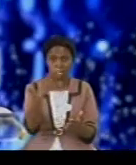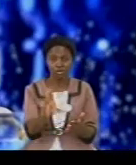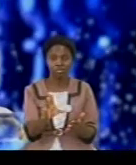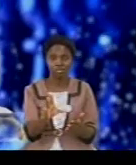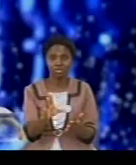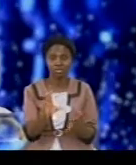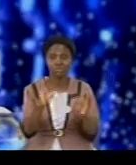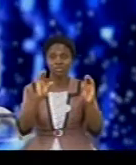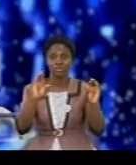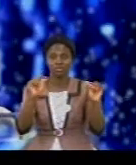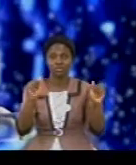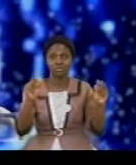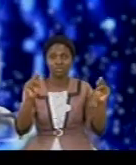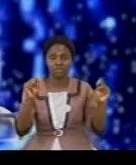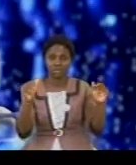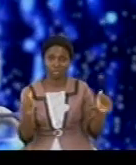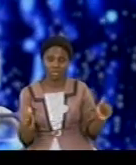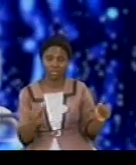characteristics.